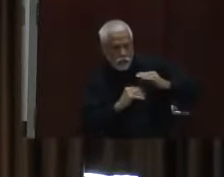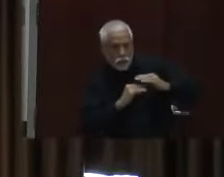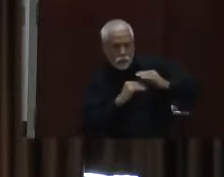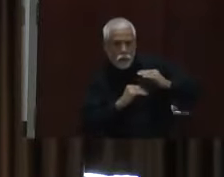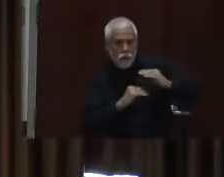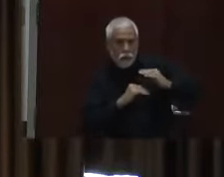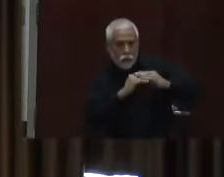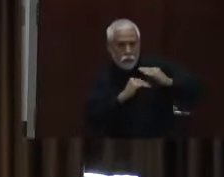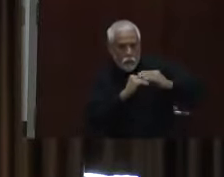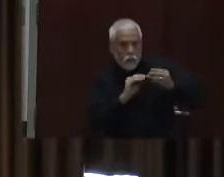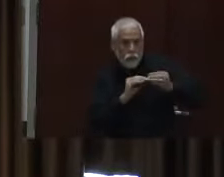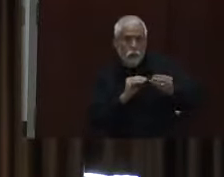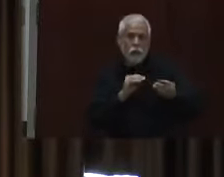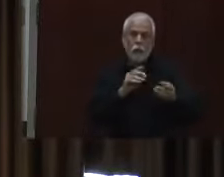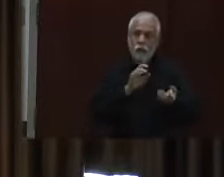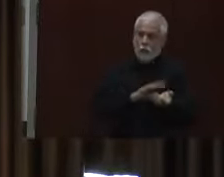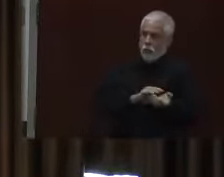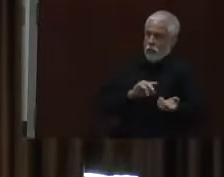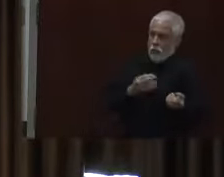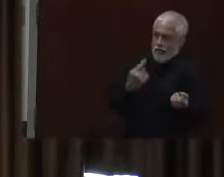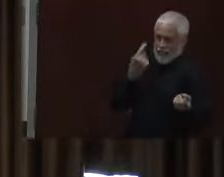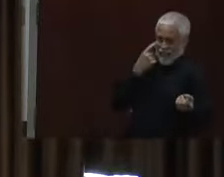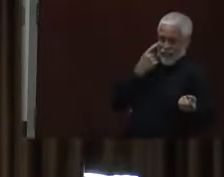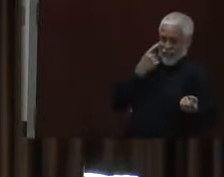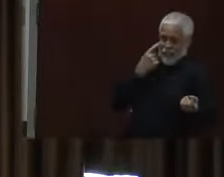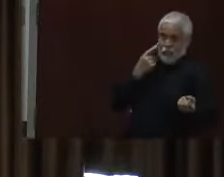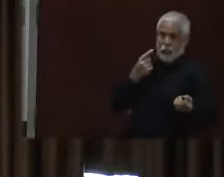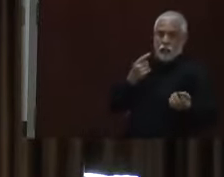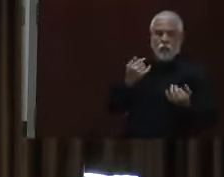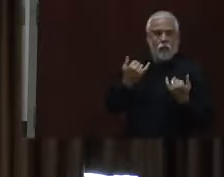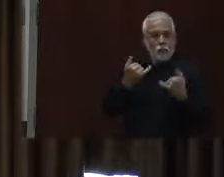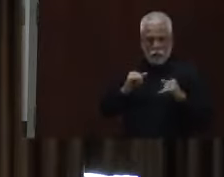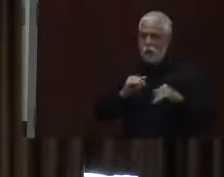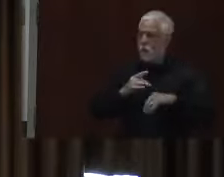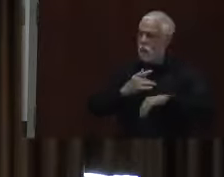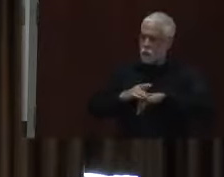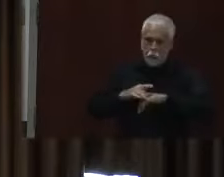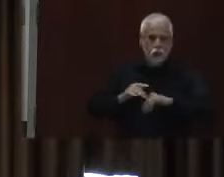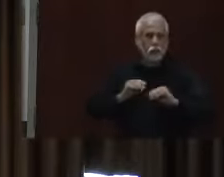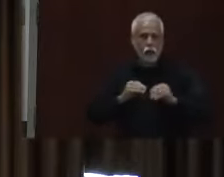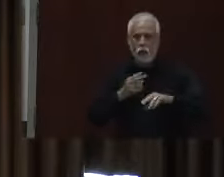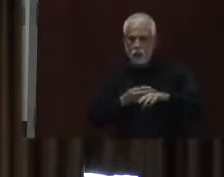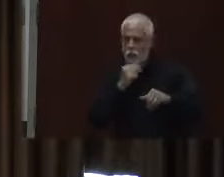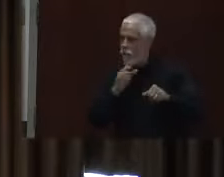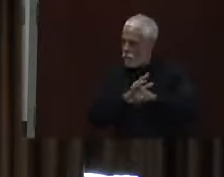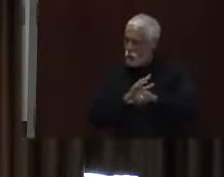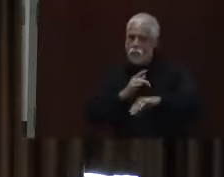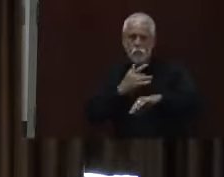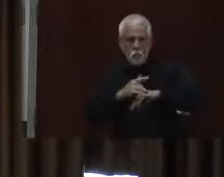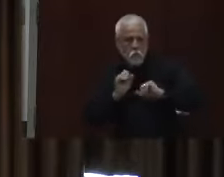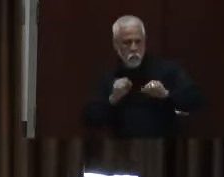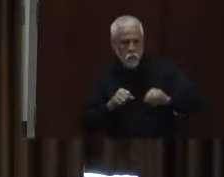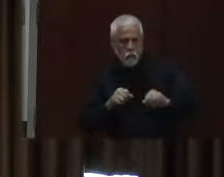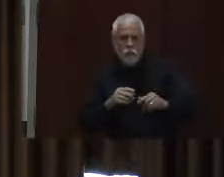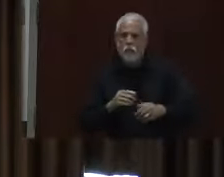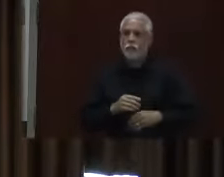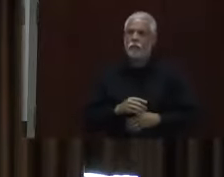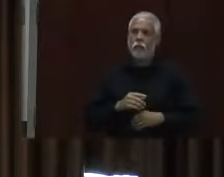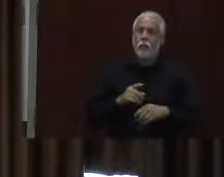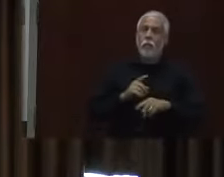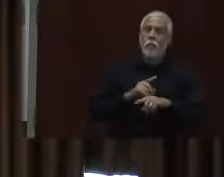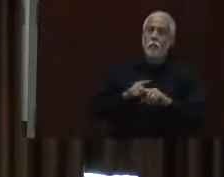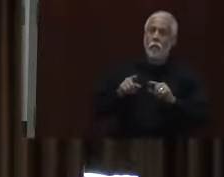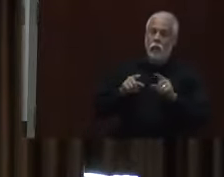now, as you heard Dr. Hathaway say, that there's still capacity within our hospital at this point. So, but